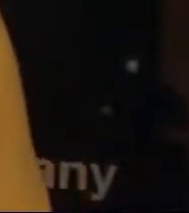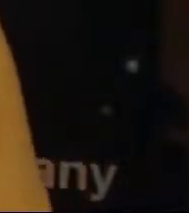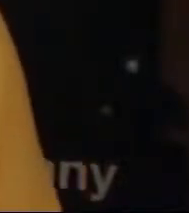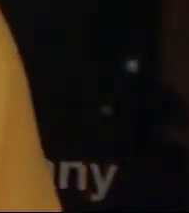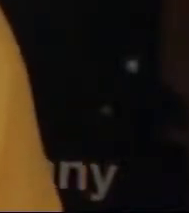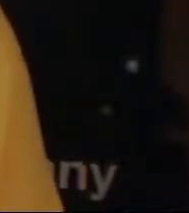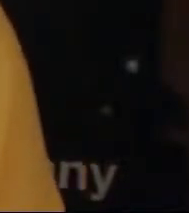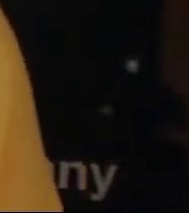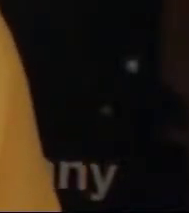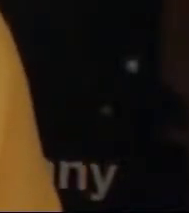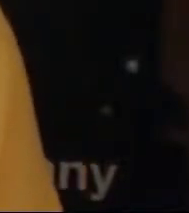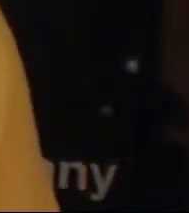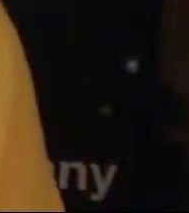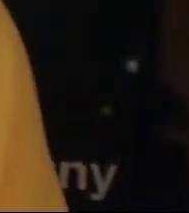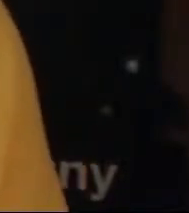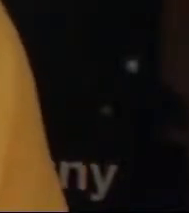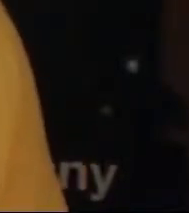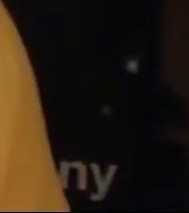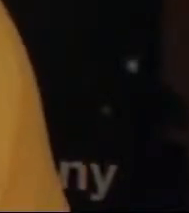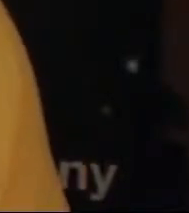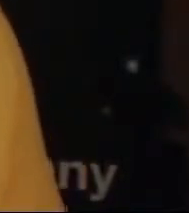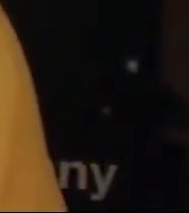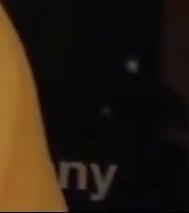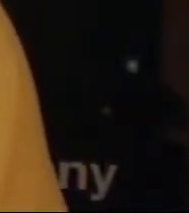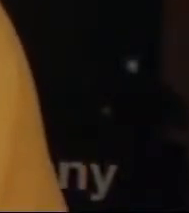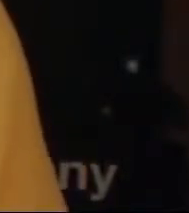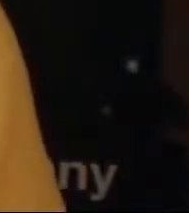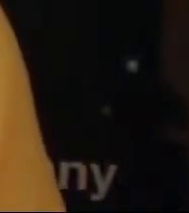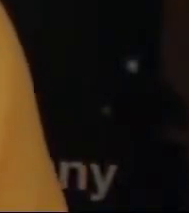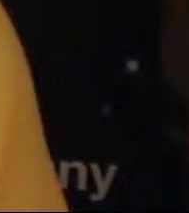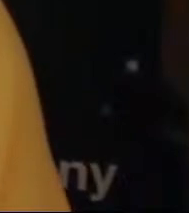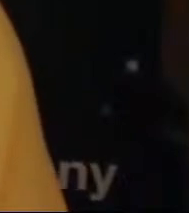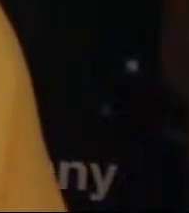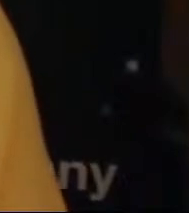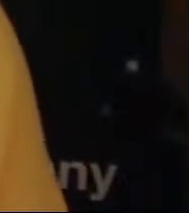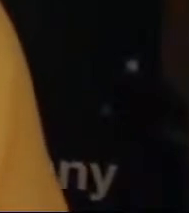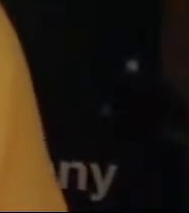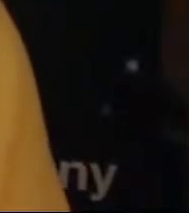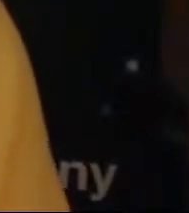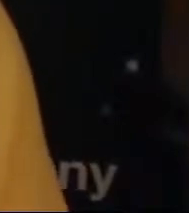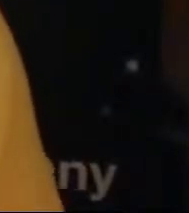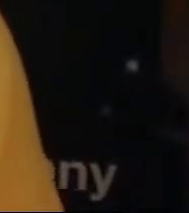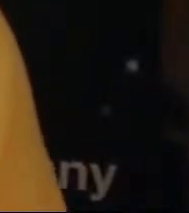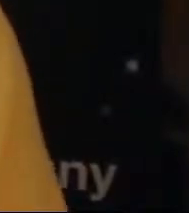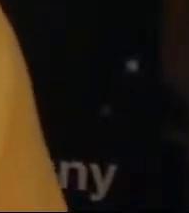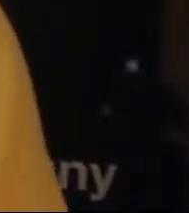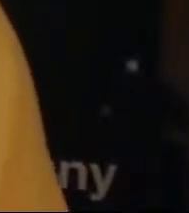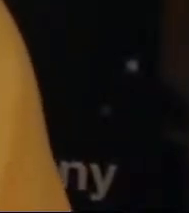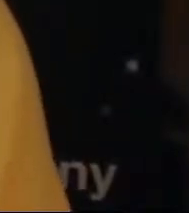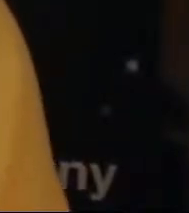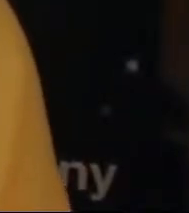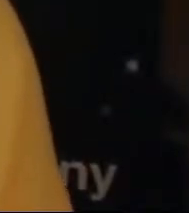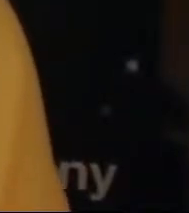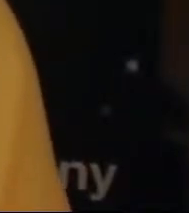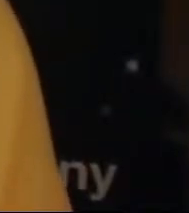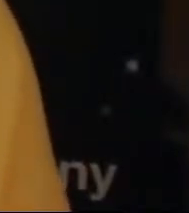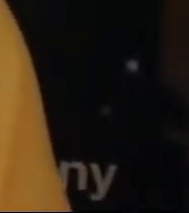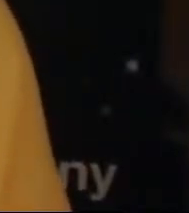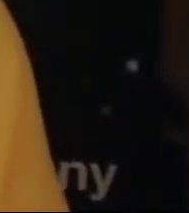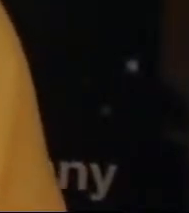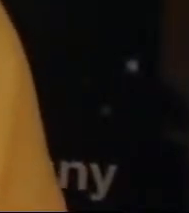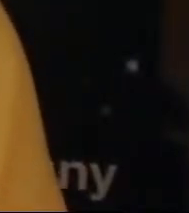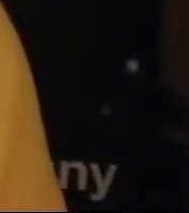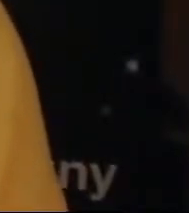future careers in science, which I hope all of you will pursue, and you all have a great start to do that. So